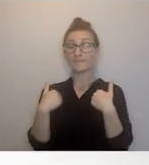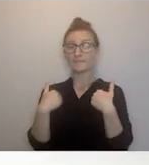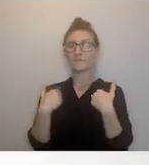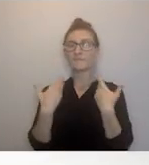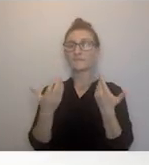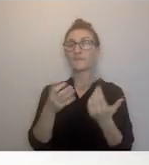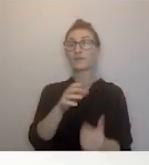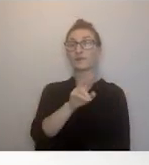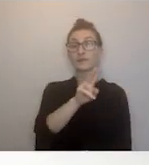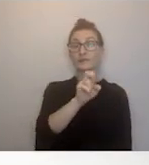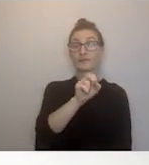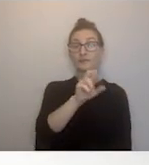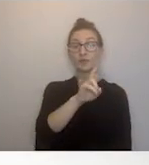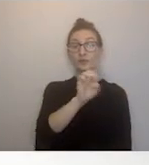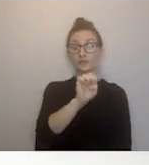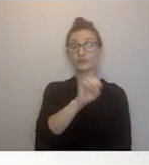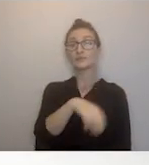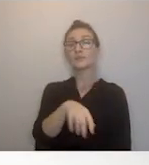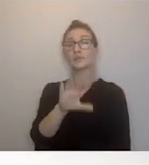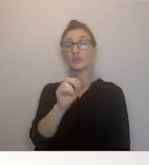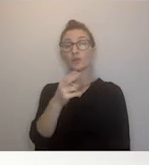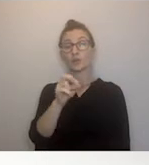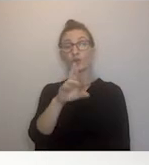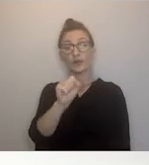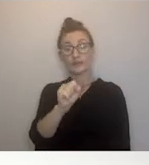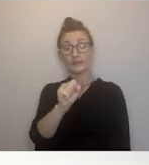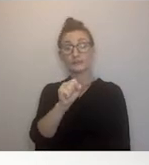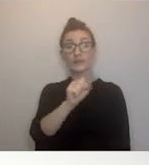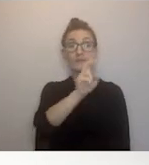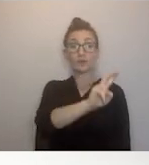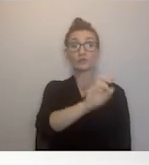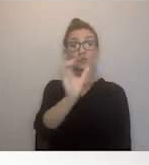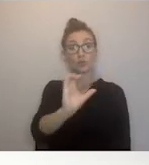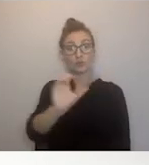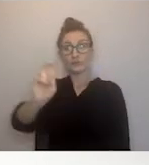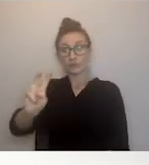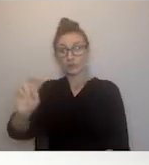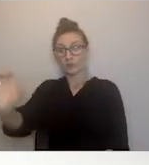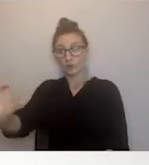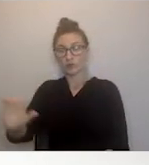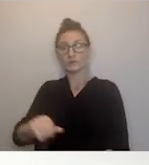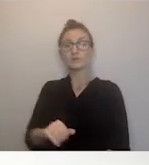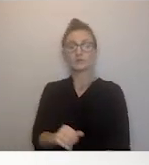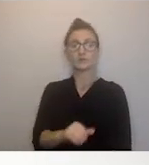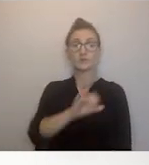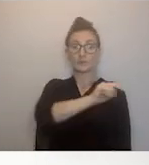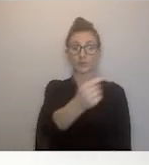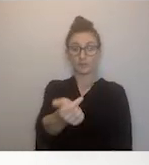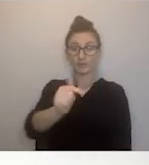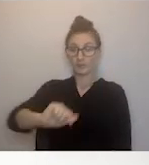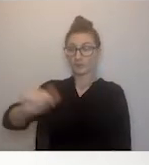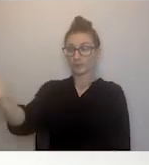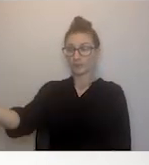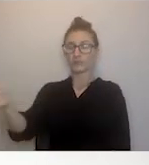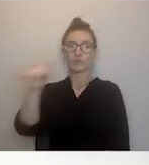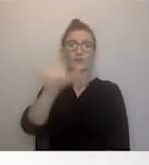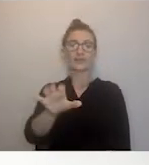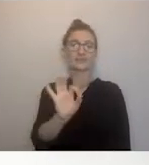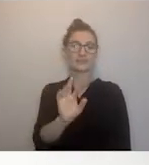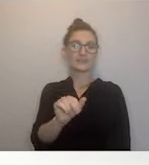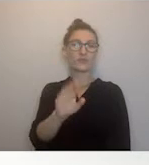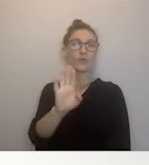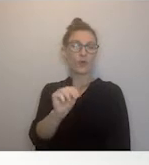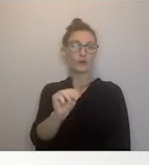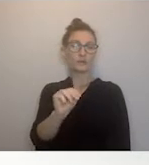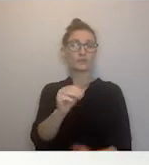going to have some form of verse, chorus form. And this form is, and these changes in music